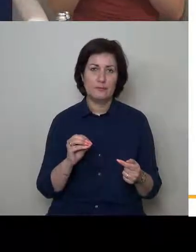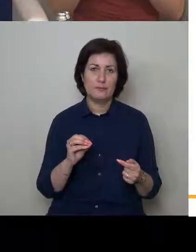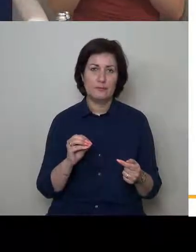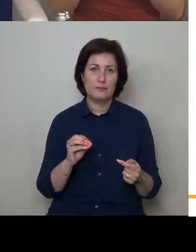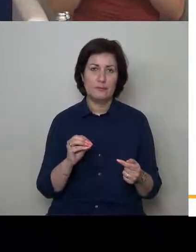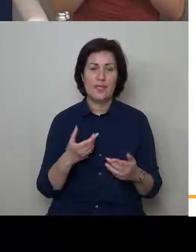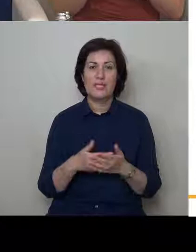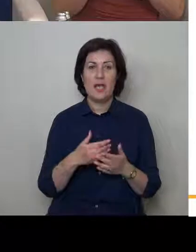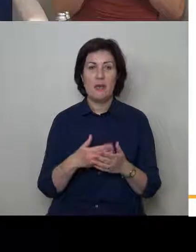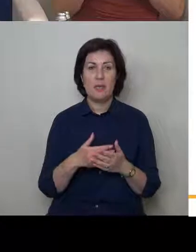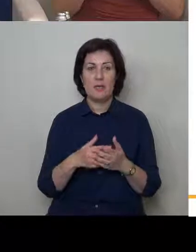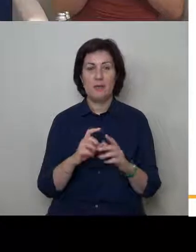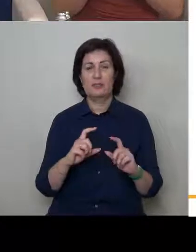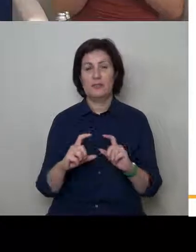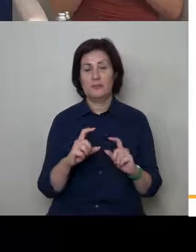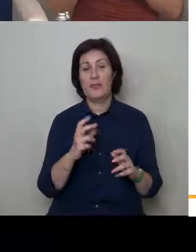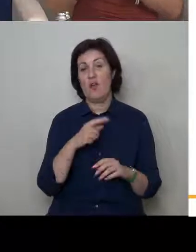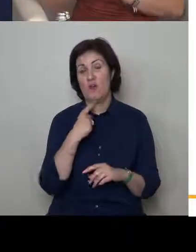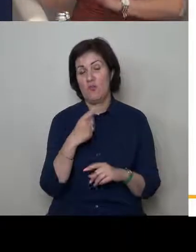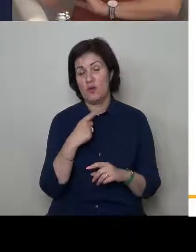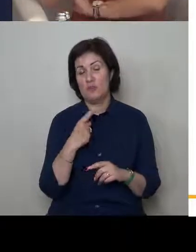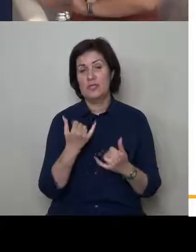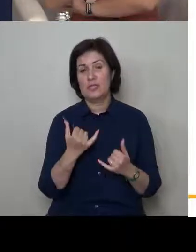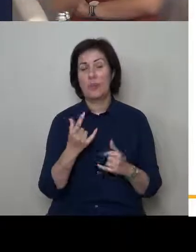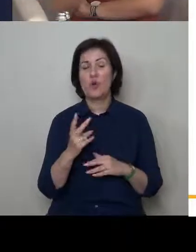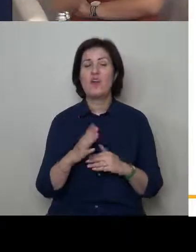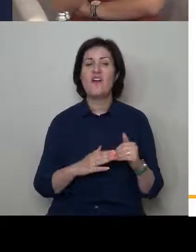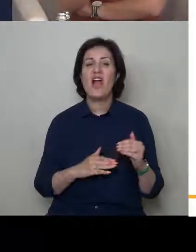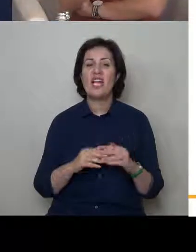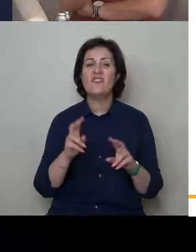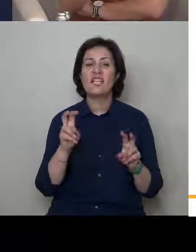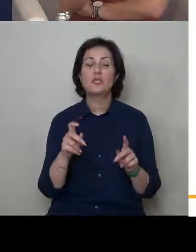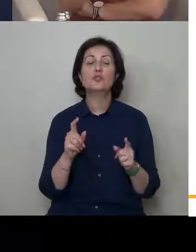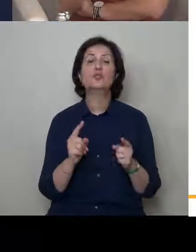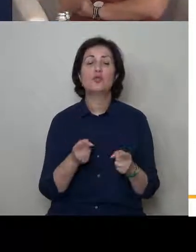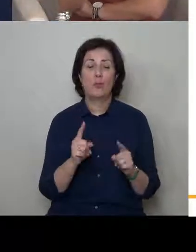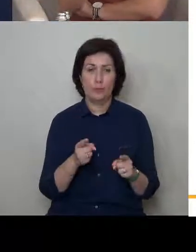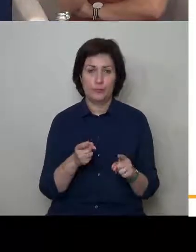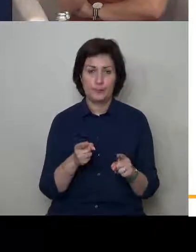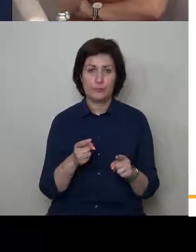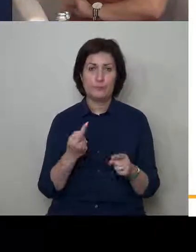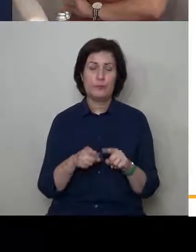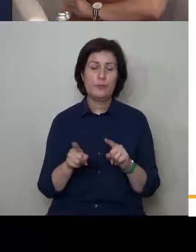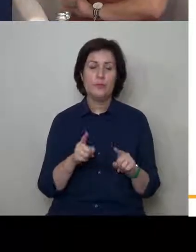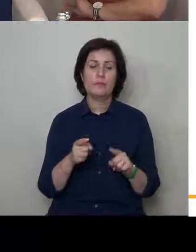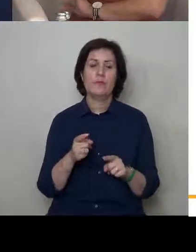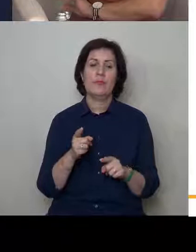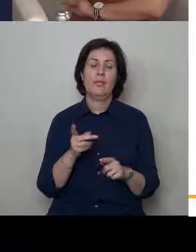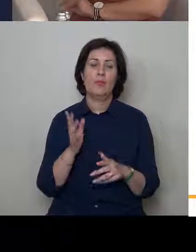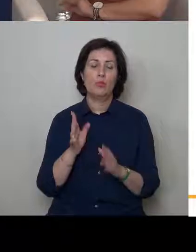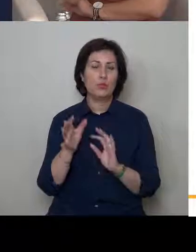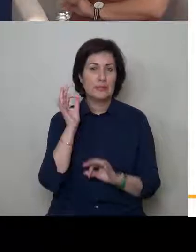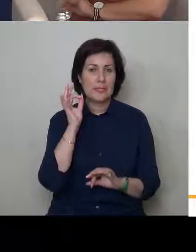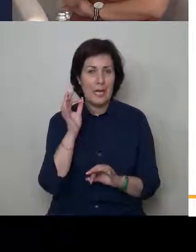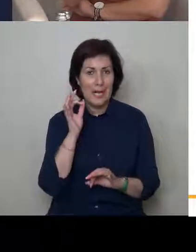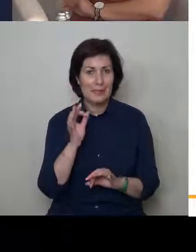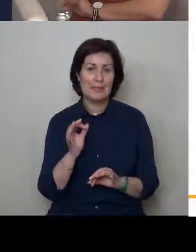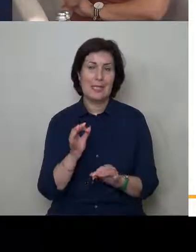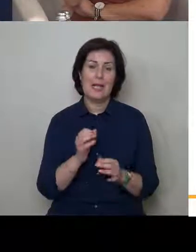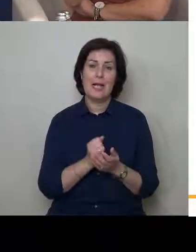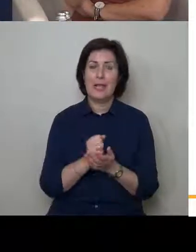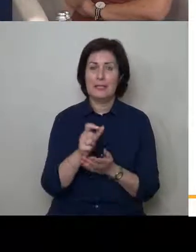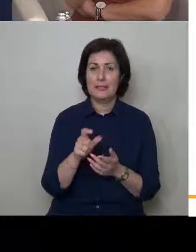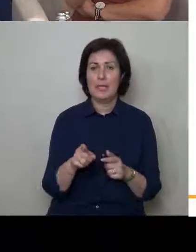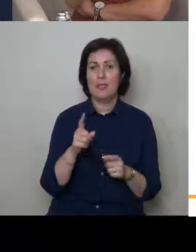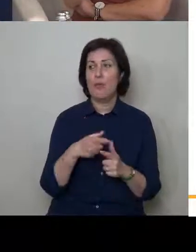That's food products as well. Okay, so we are talking about qualification at the moment